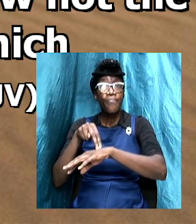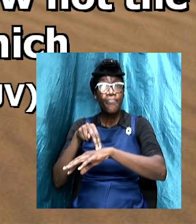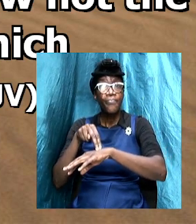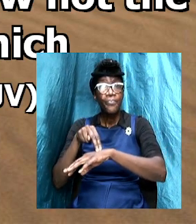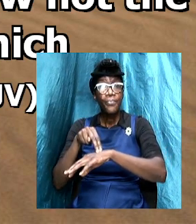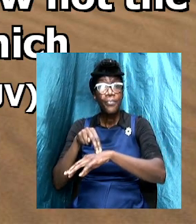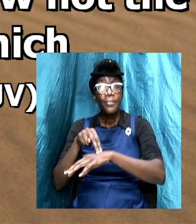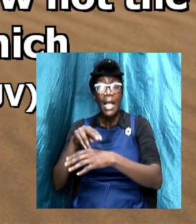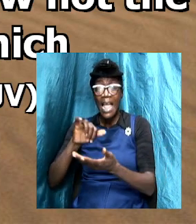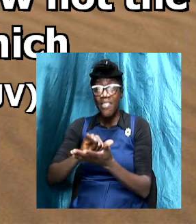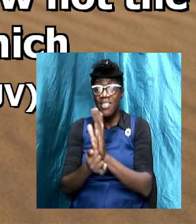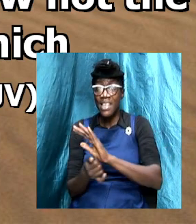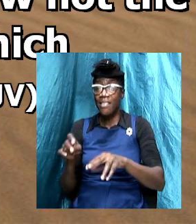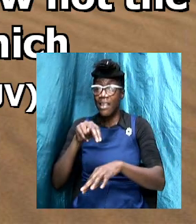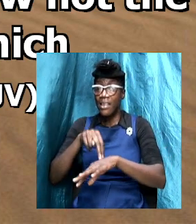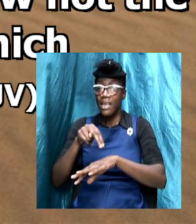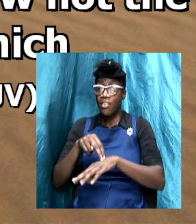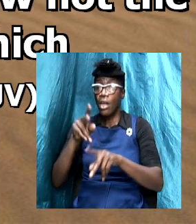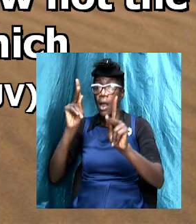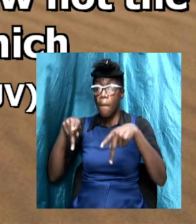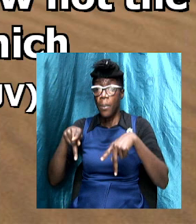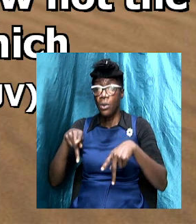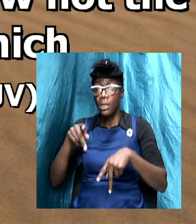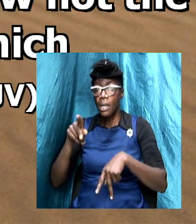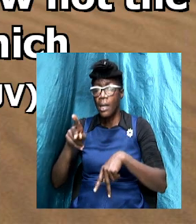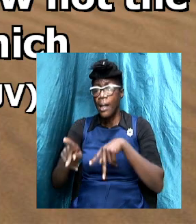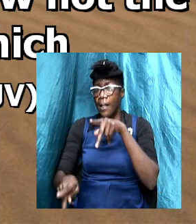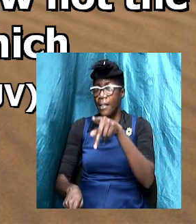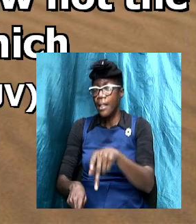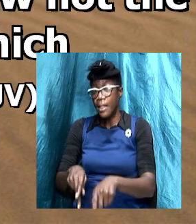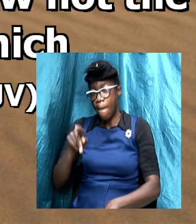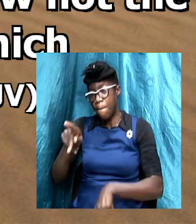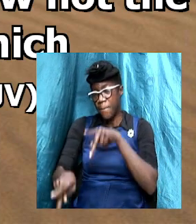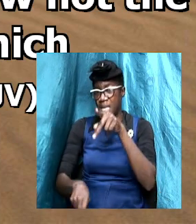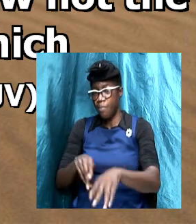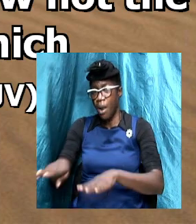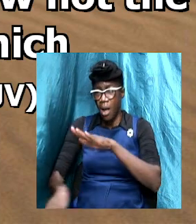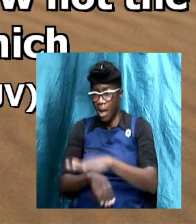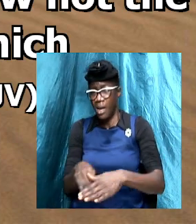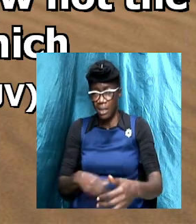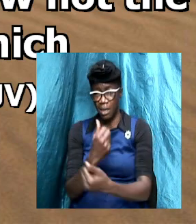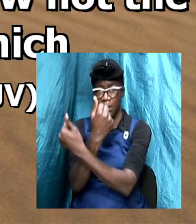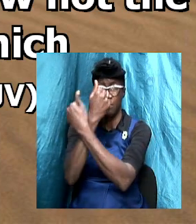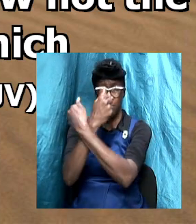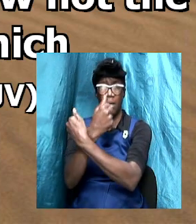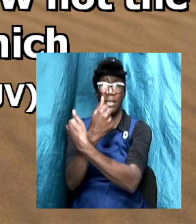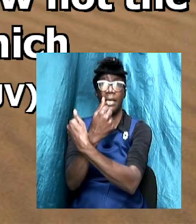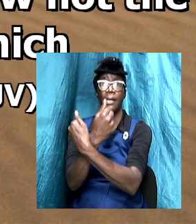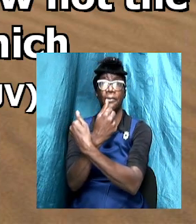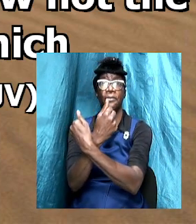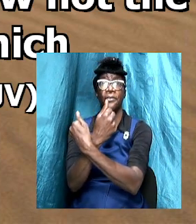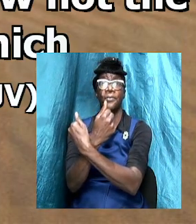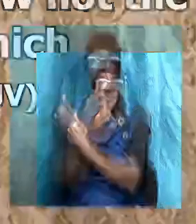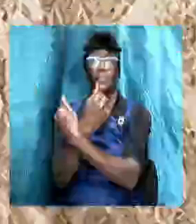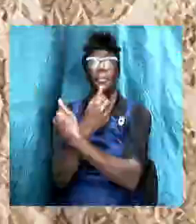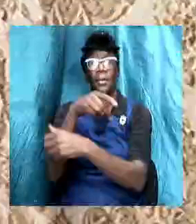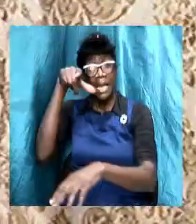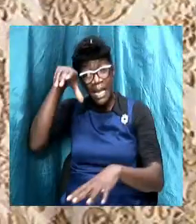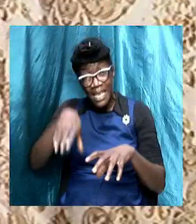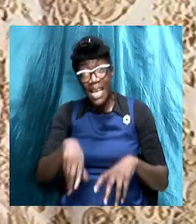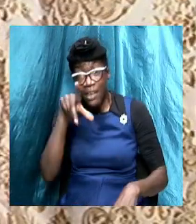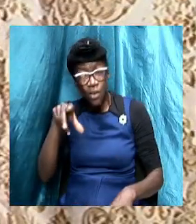this nation would actually put the people under bondage. They were placed under bondage. Can you